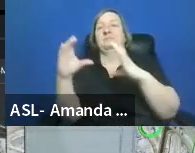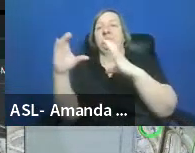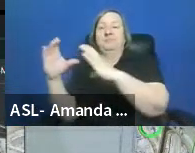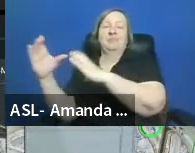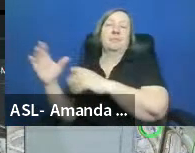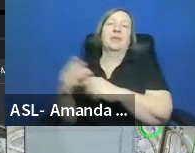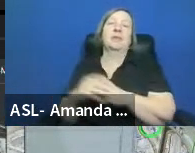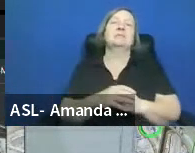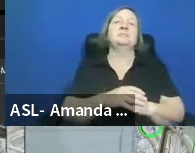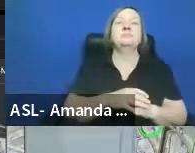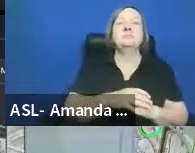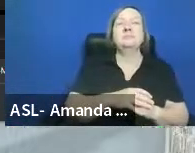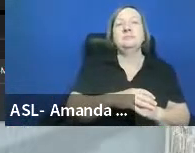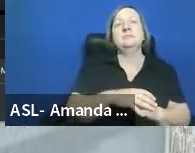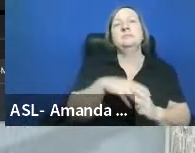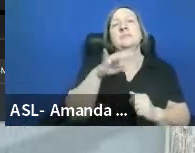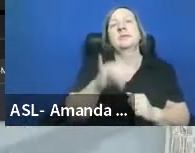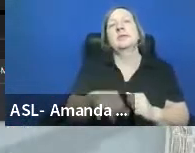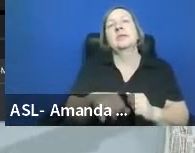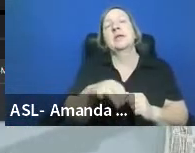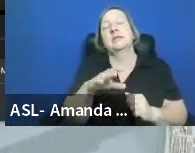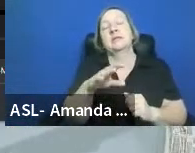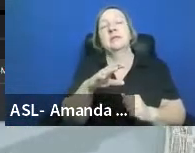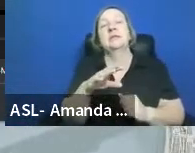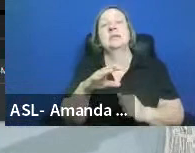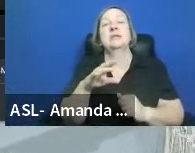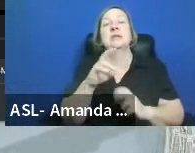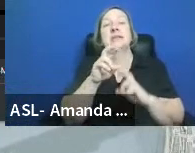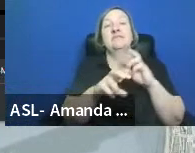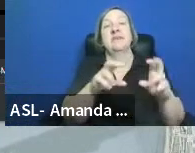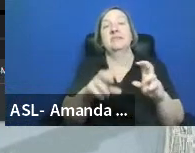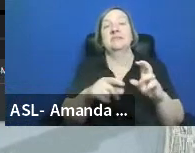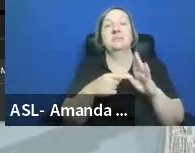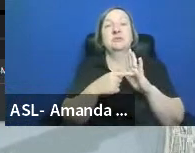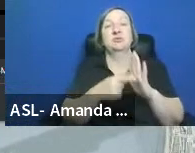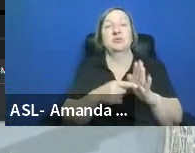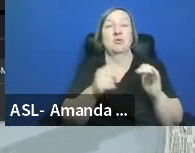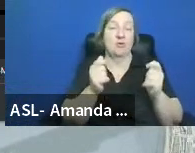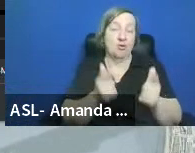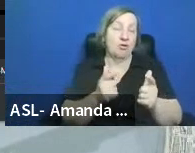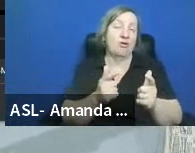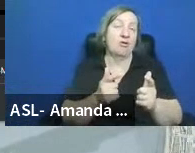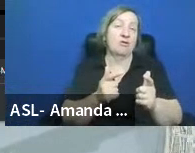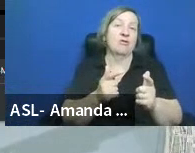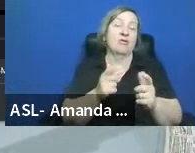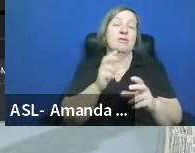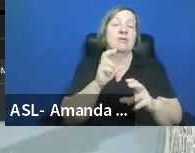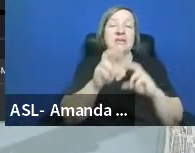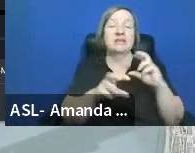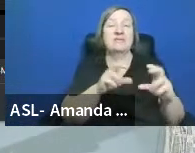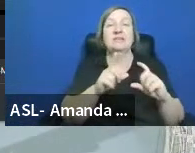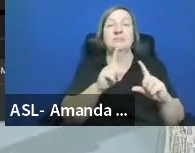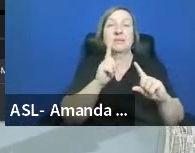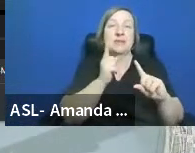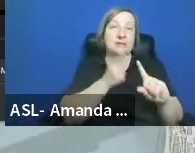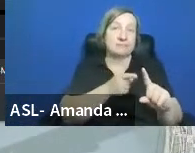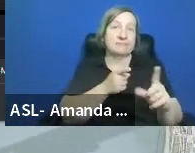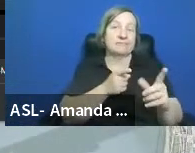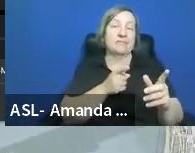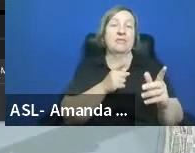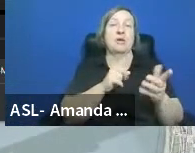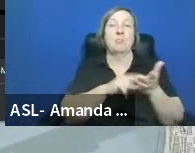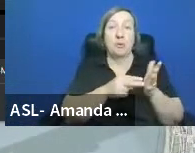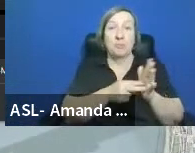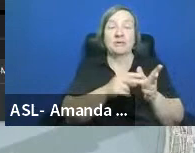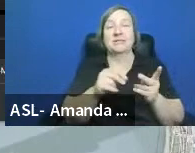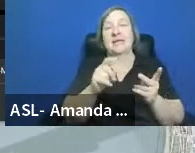The investments reflect all of the investments that are addressing the purpose and need. That's the